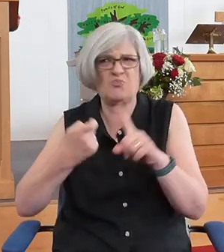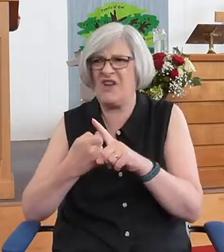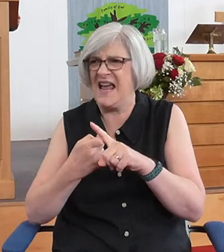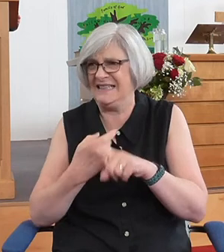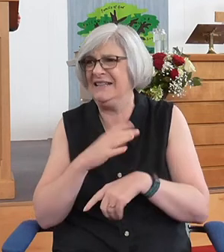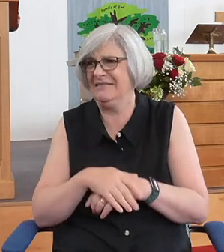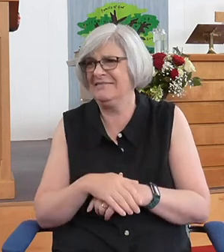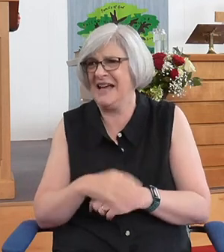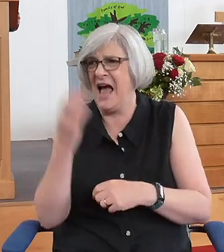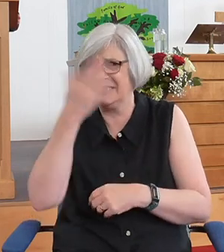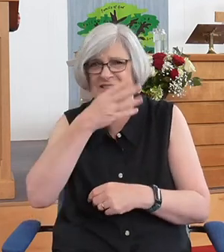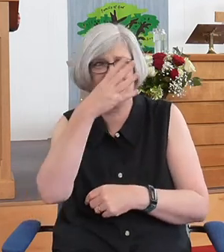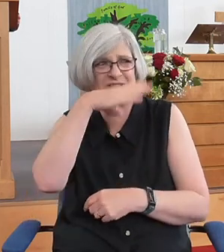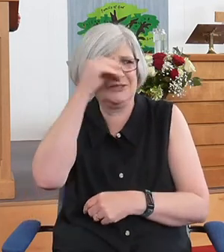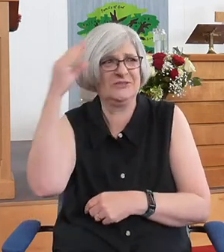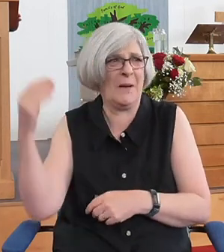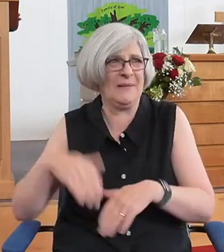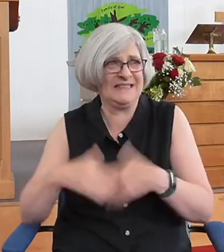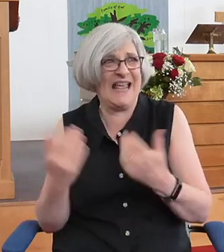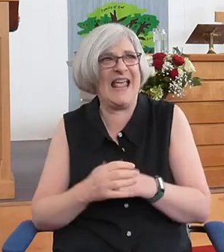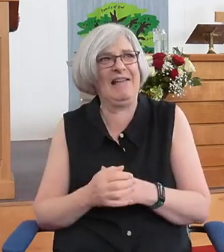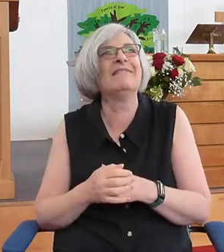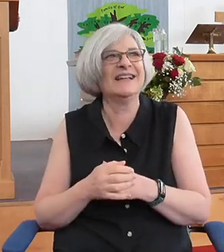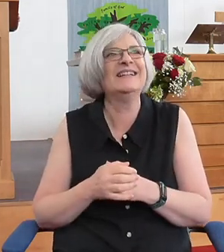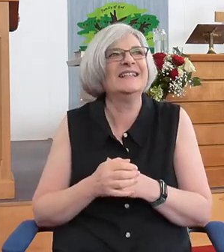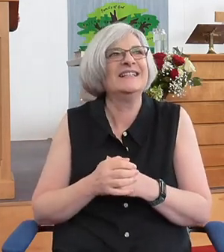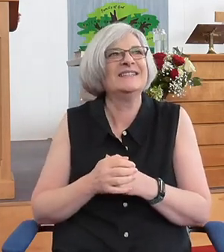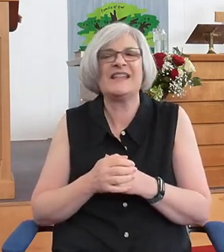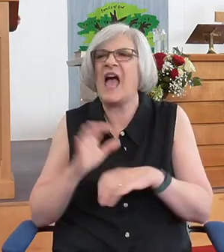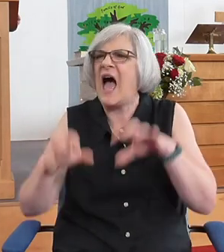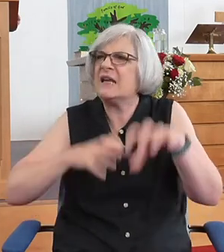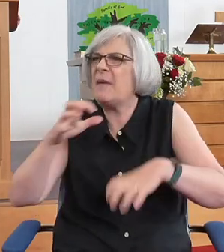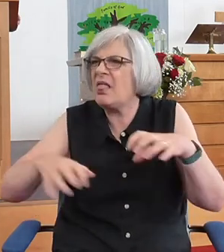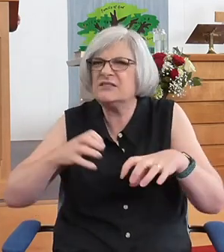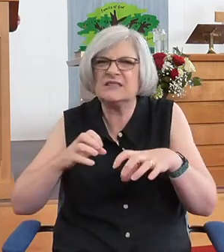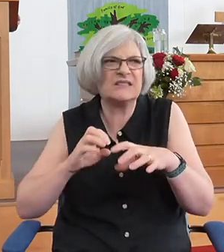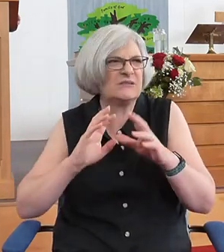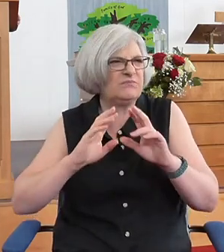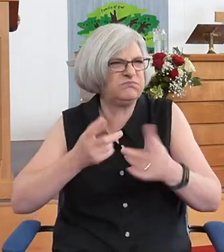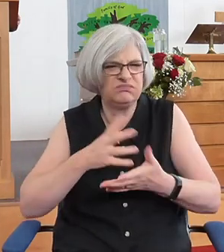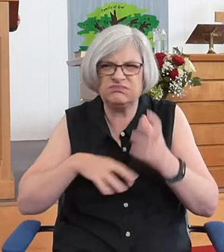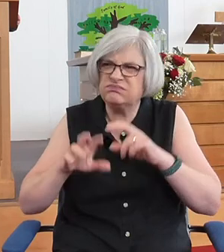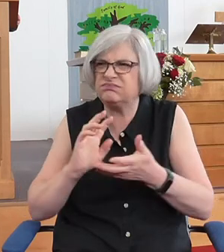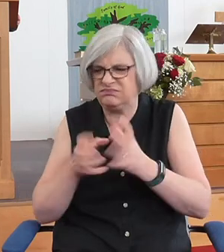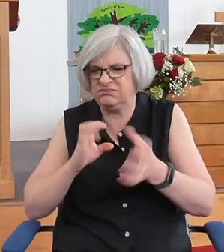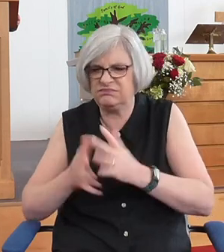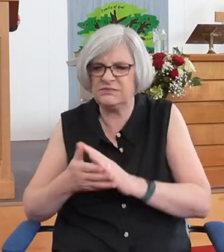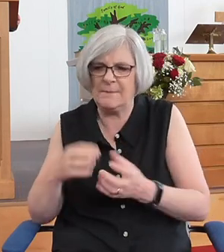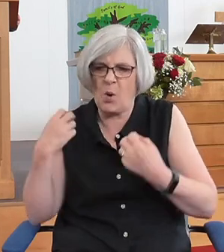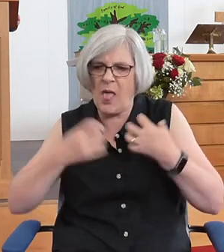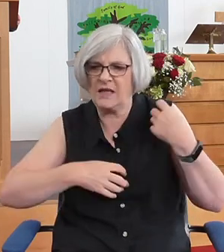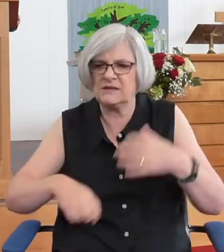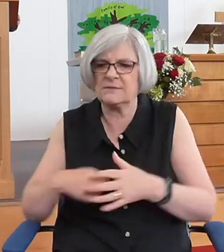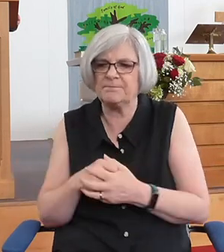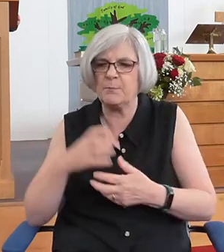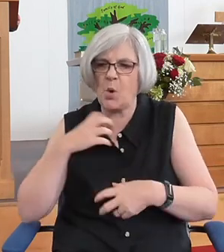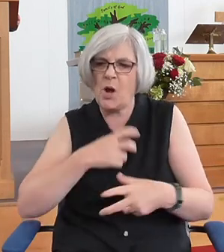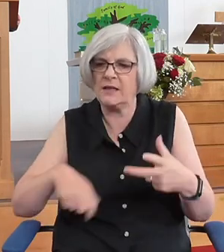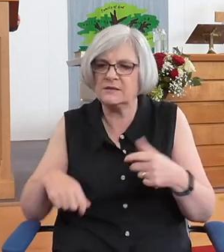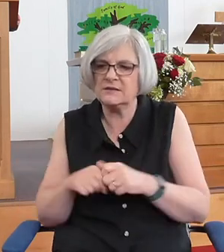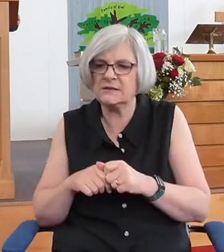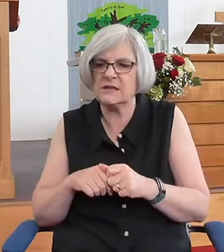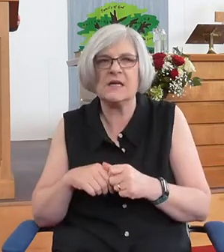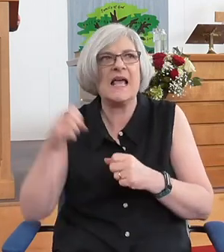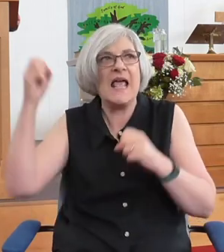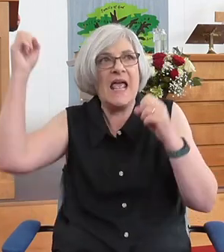evening. Livestock, where they came out in rashes or boils. The plague of boils, plague of